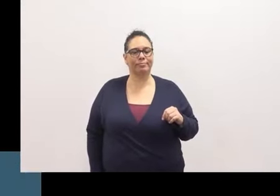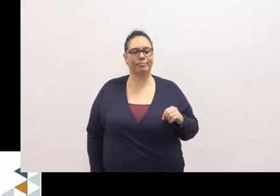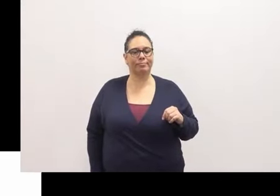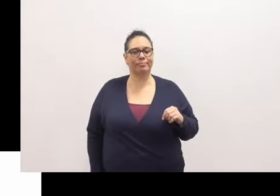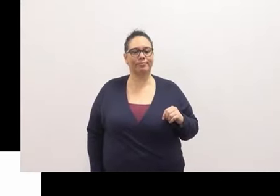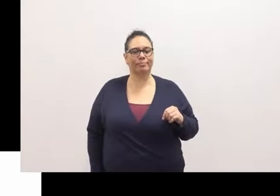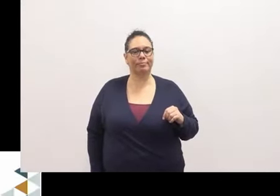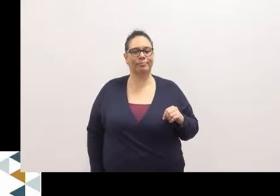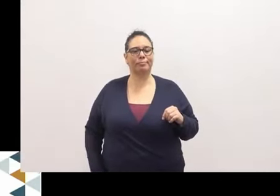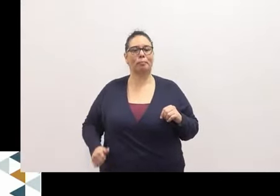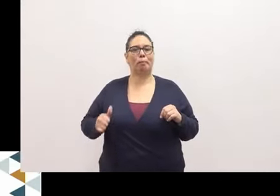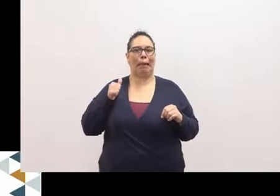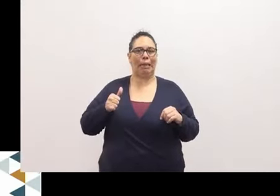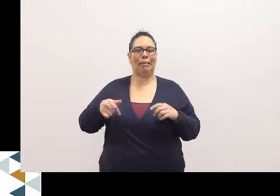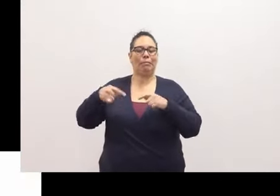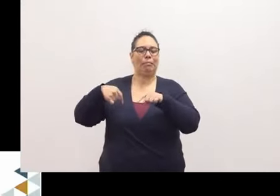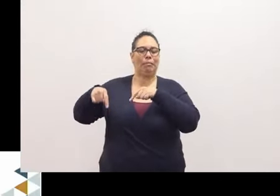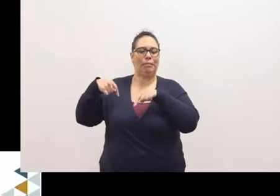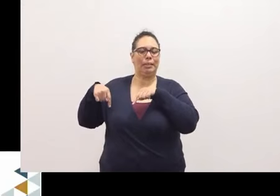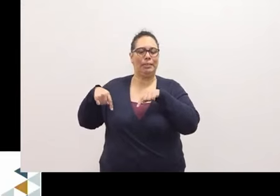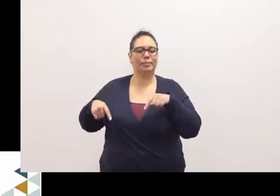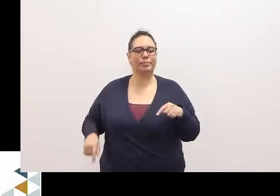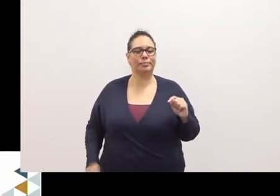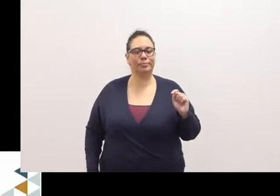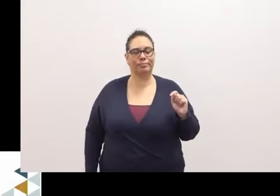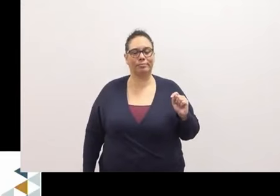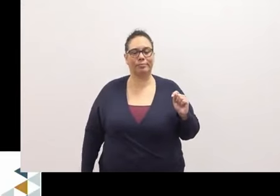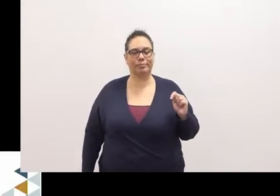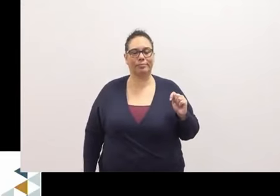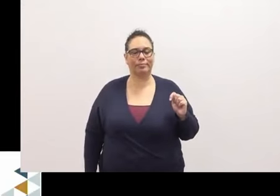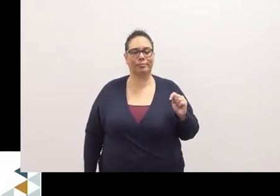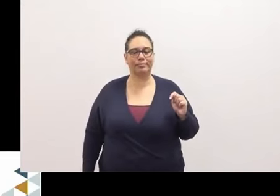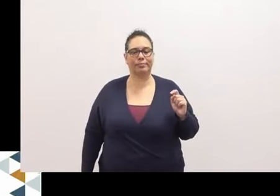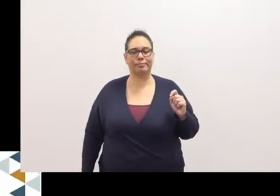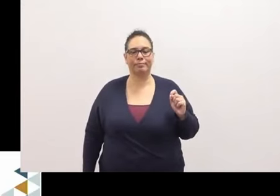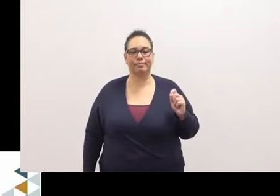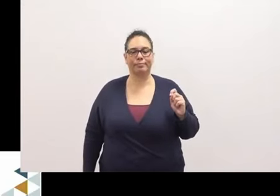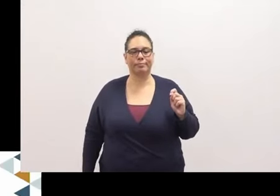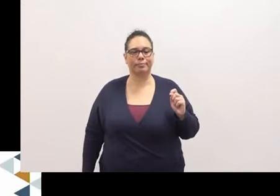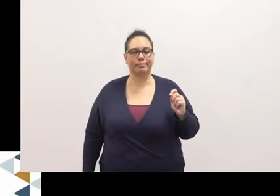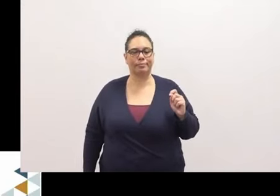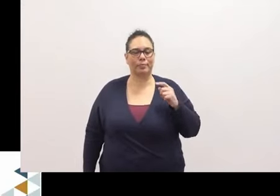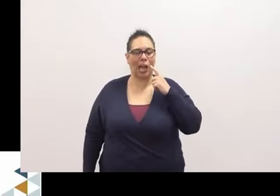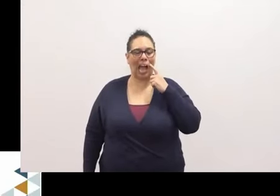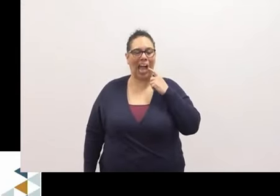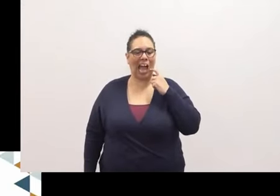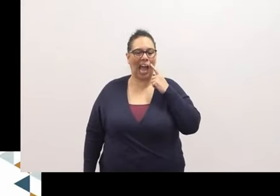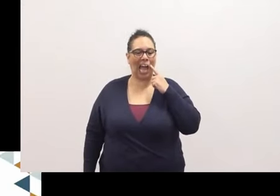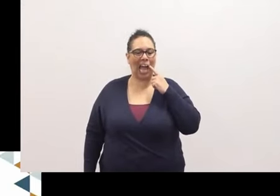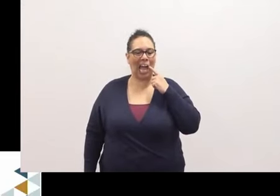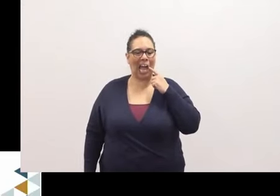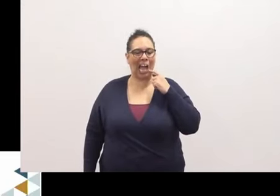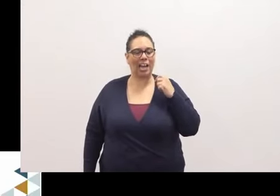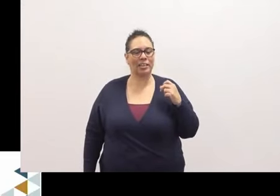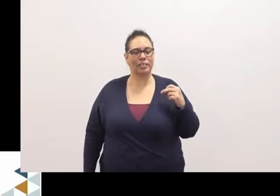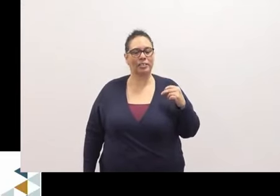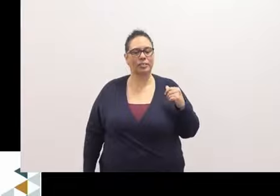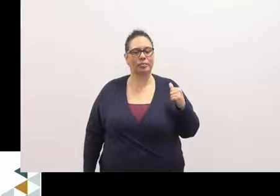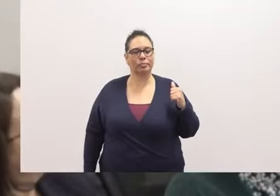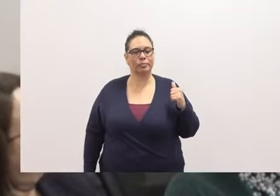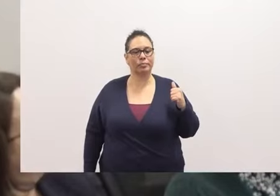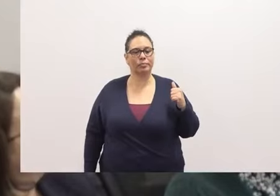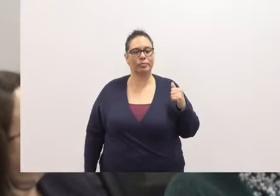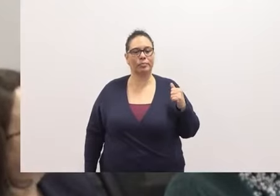Oh, sorry. We're going back. Okay. I'm on slide 14. And it's because on the PowerPoint printouts, Dr. Baker,